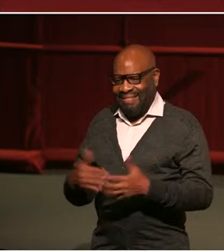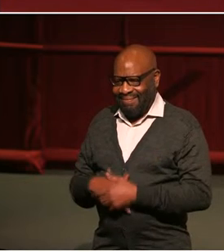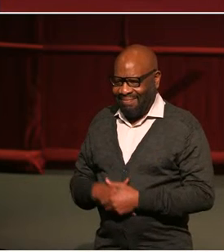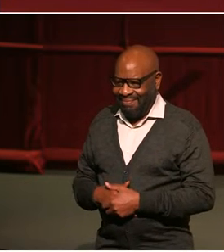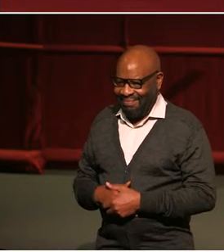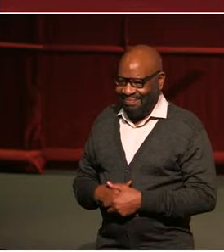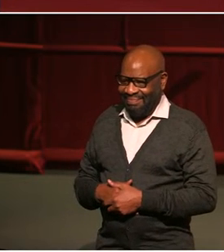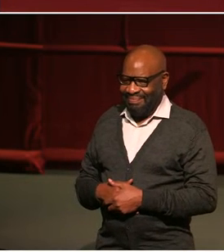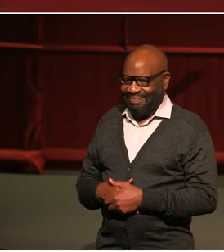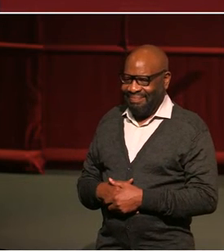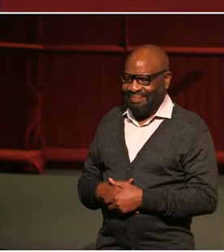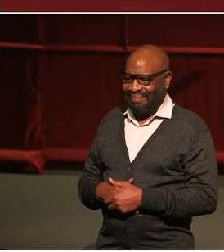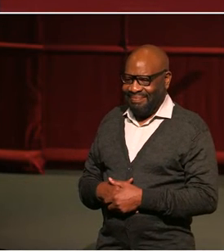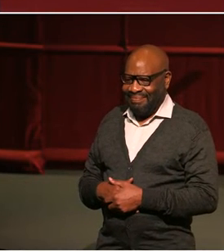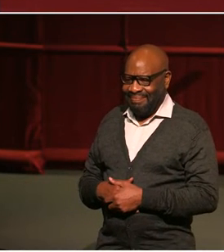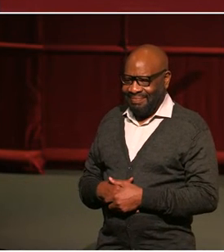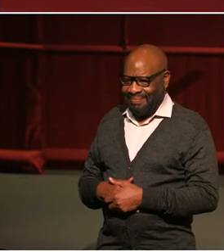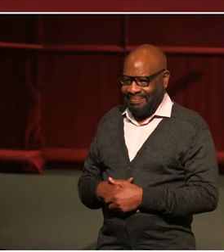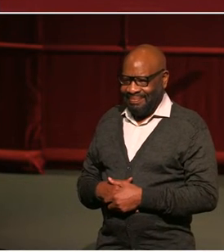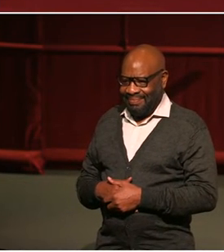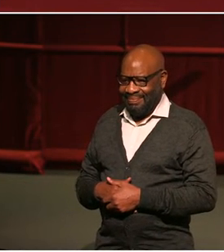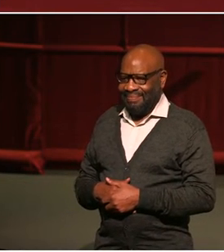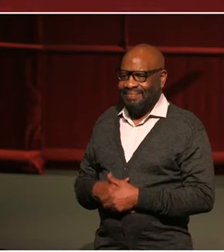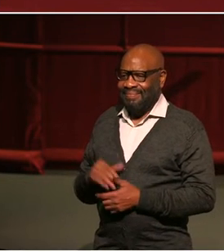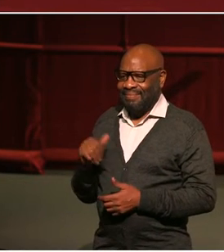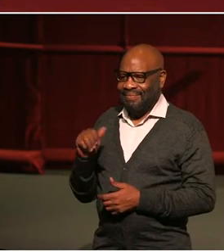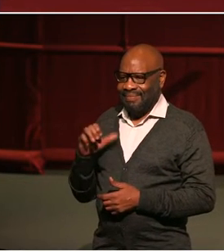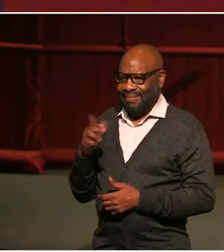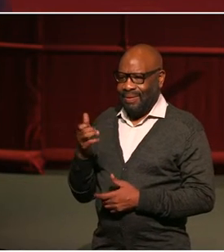Sacheen would like to call forward Mike Ballinger.